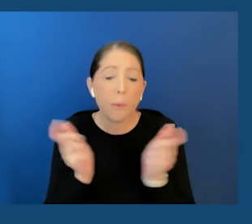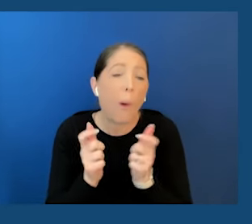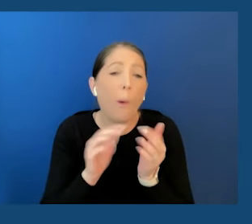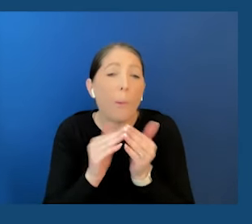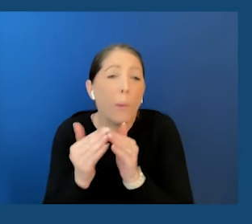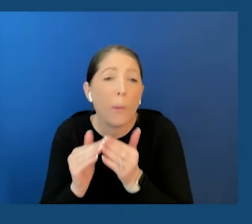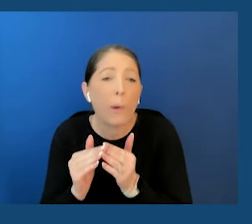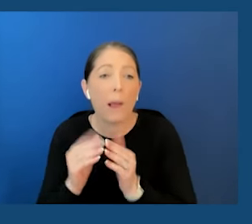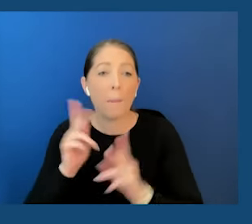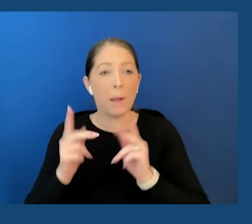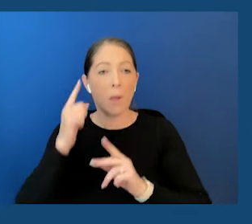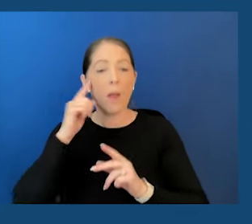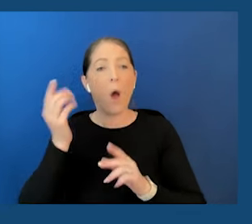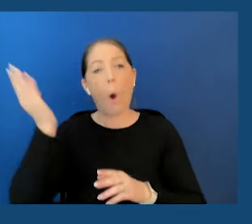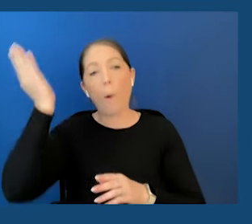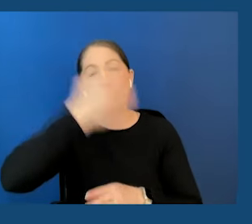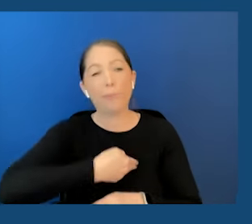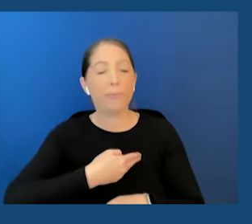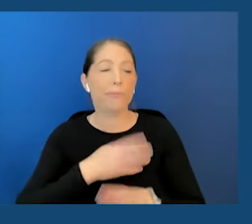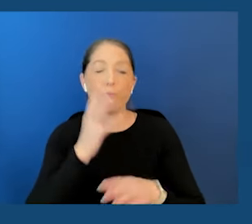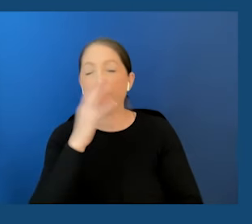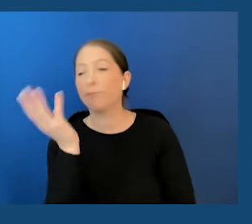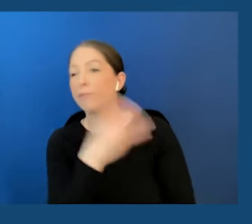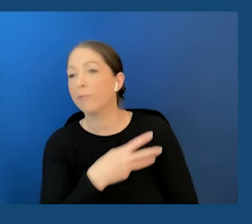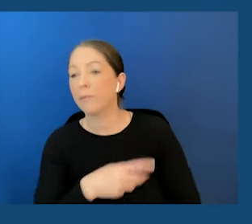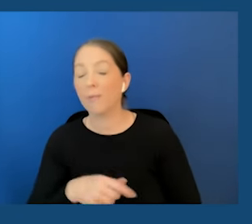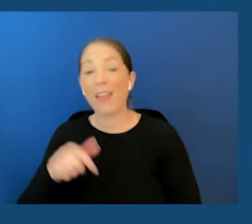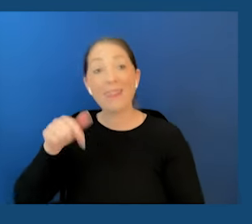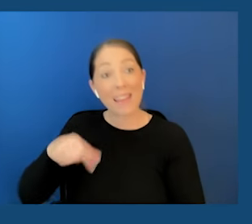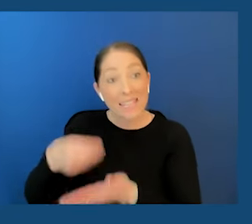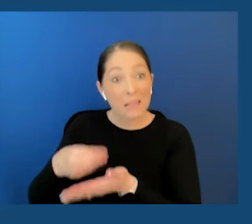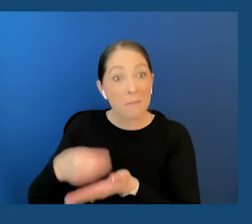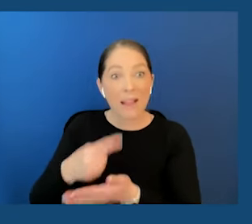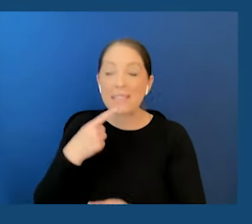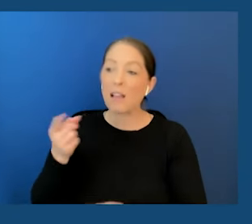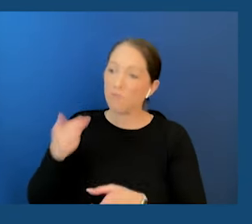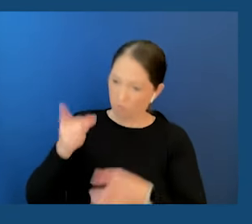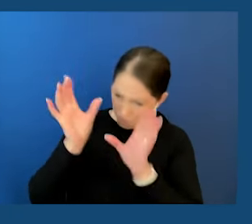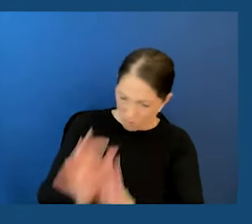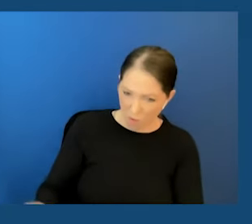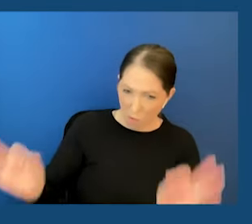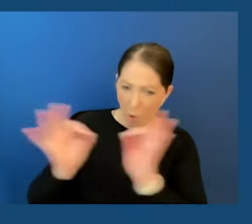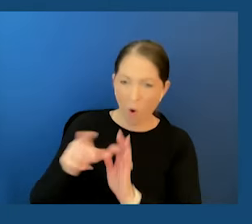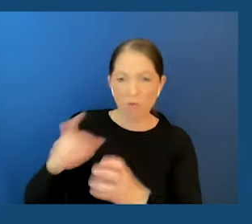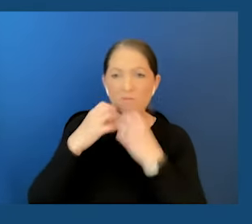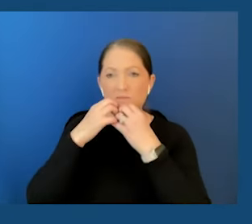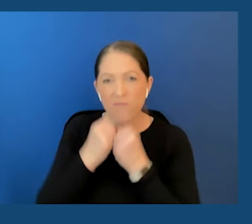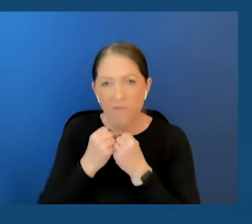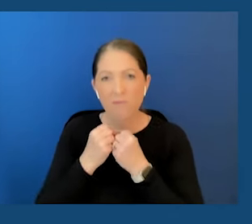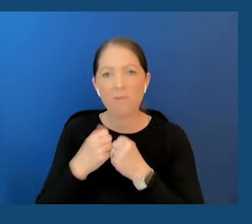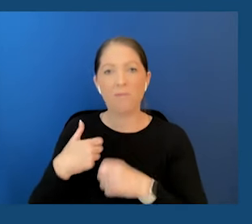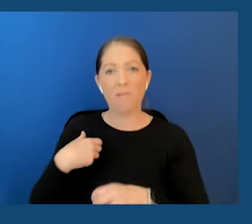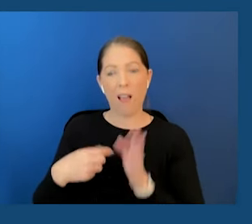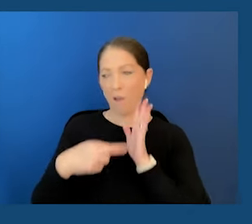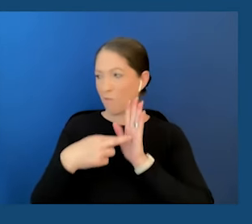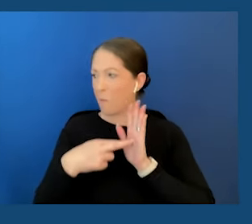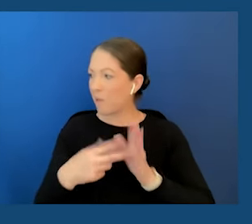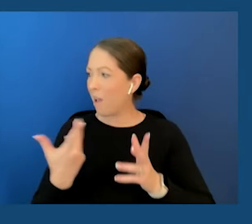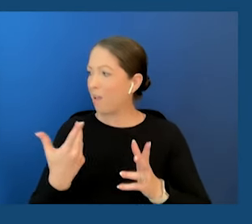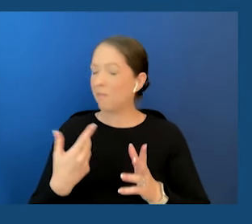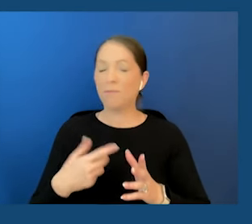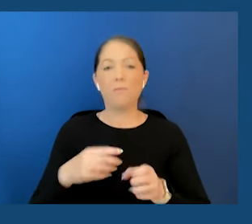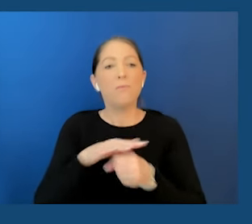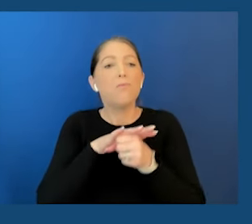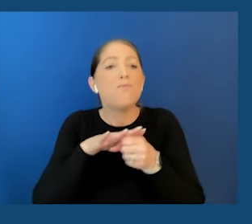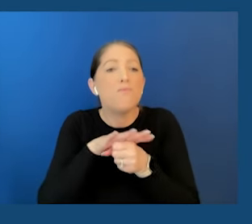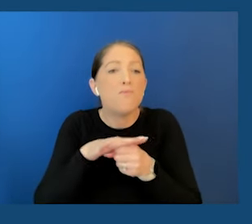says you matter to us. You matter to this governor because I've been there. I've represented the most rural parts of our state, the small communities, and I represent